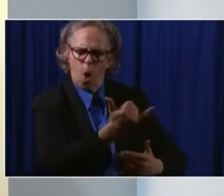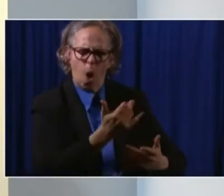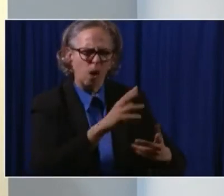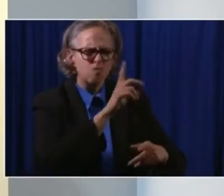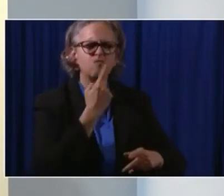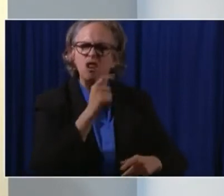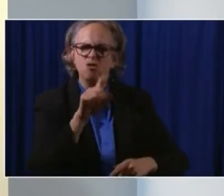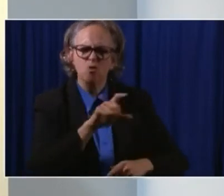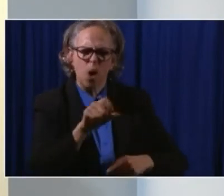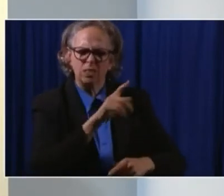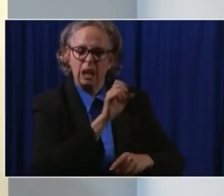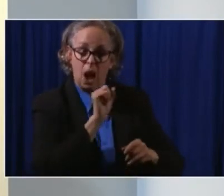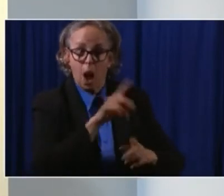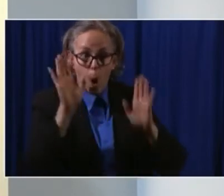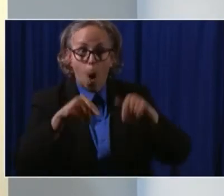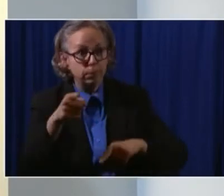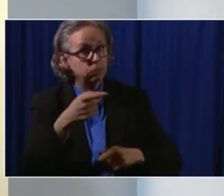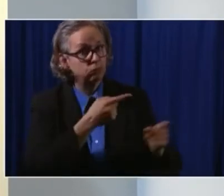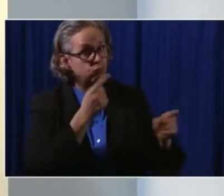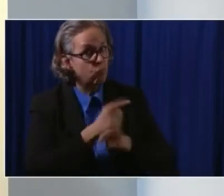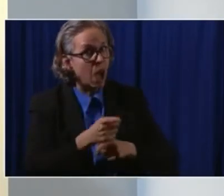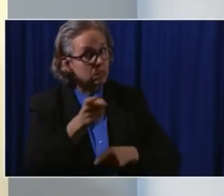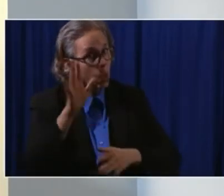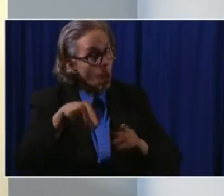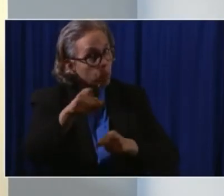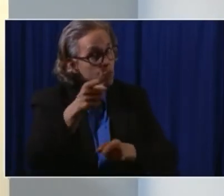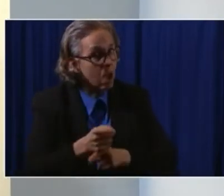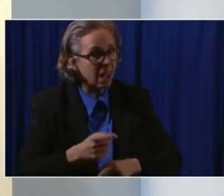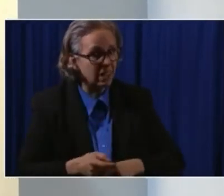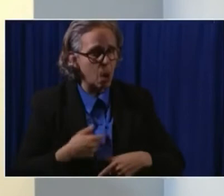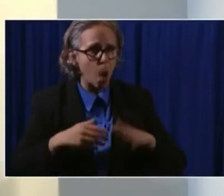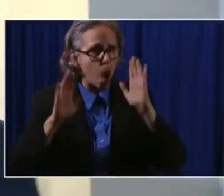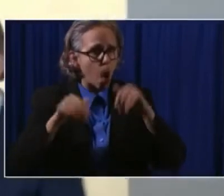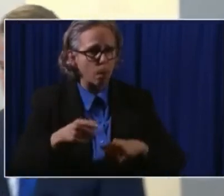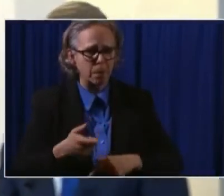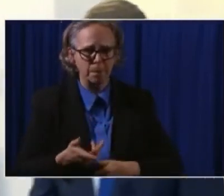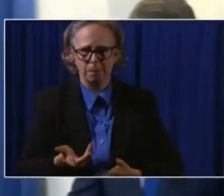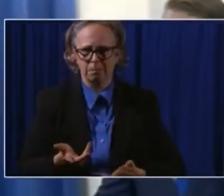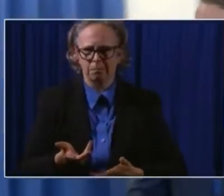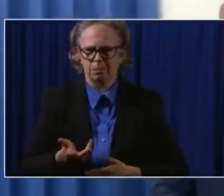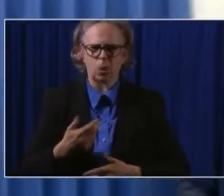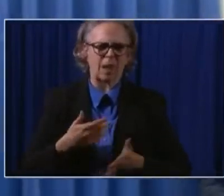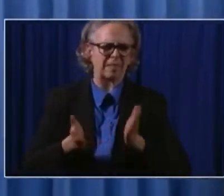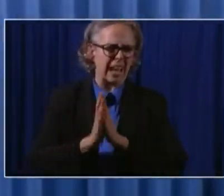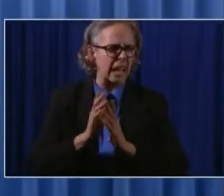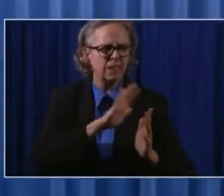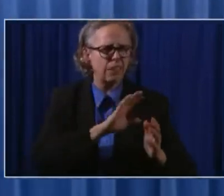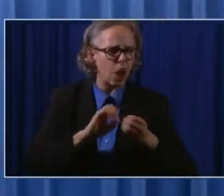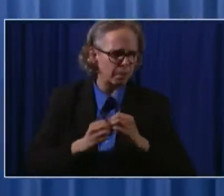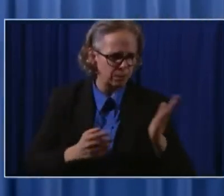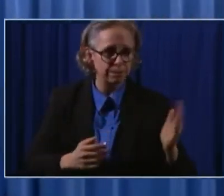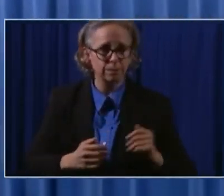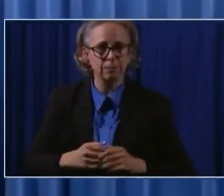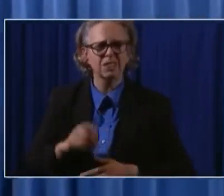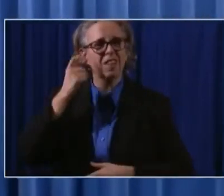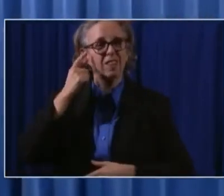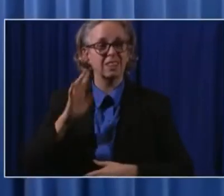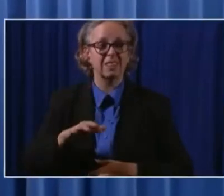but the data we have so far indicates it's not there. And we actually do have that number, and I forgot to bring it today, but we'll bring it